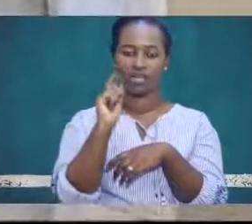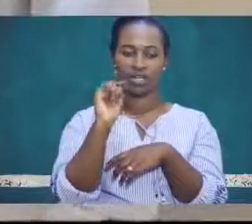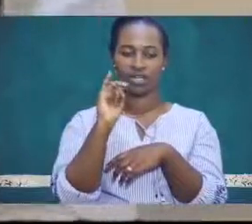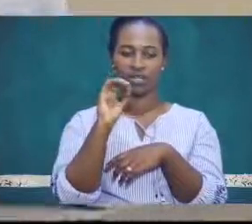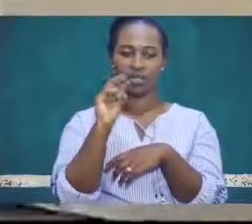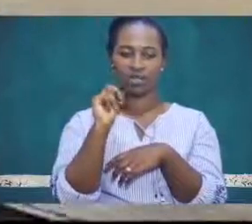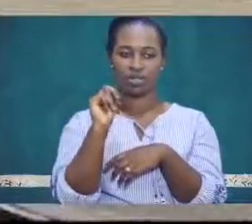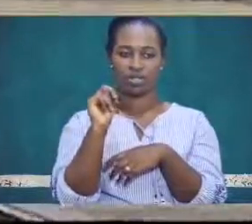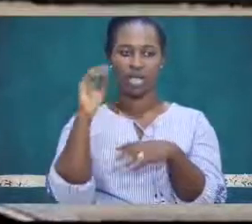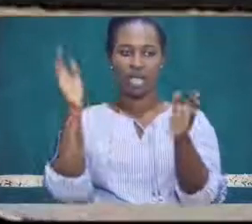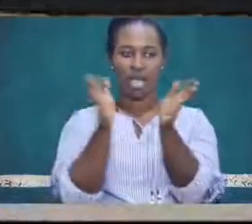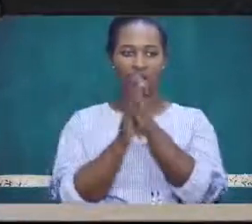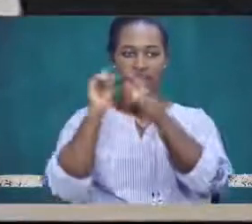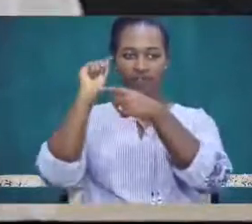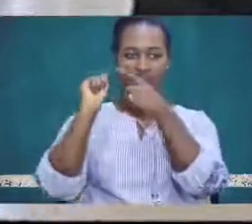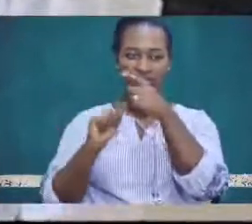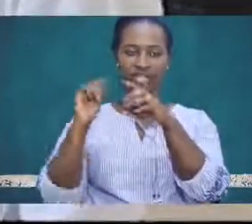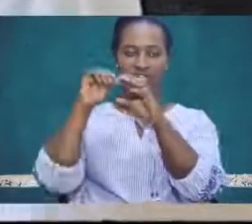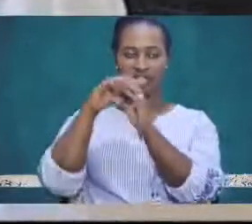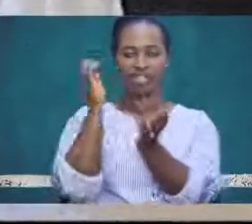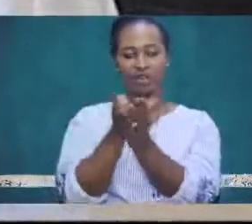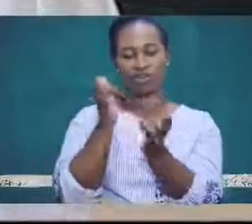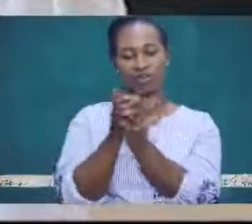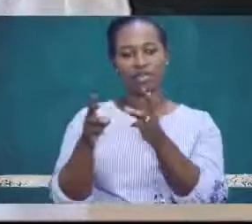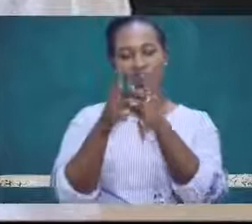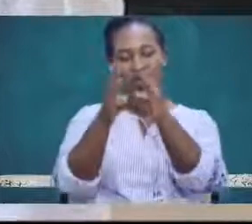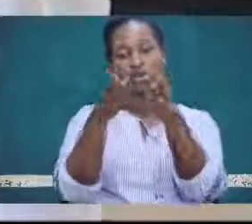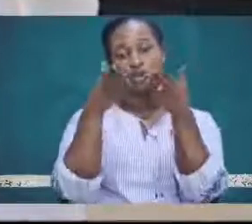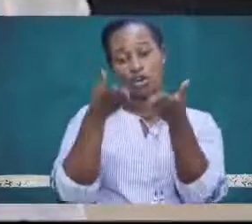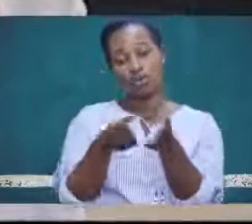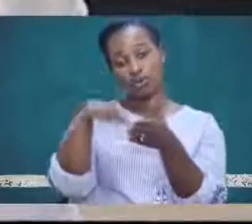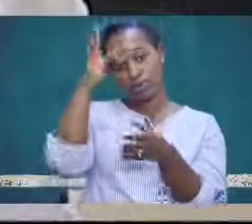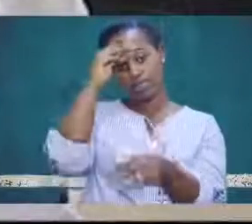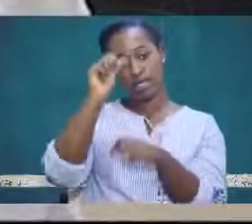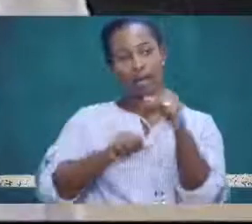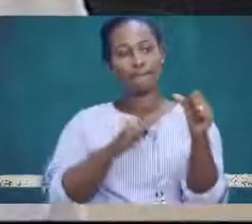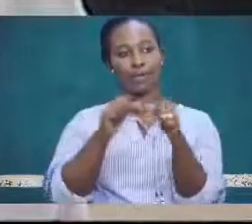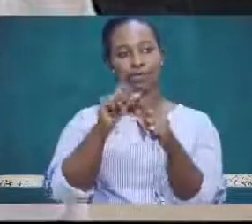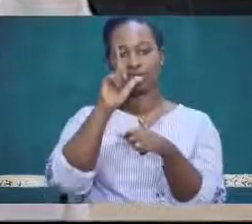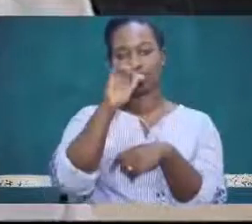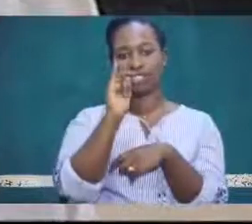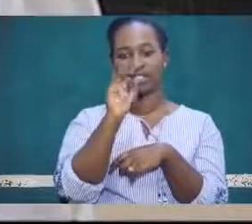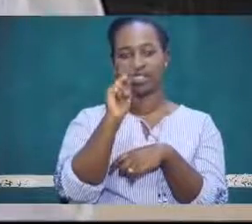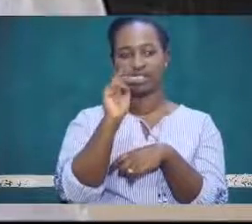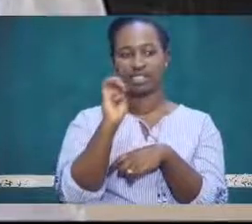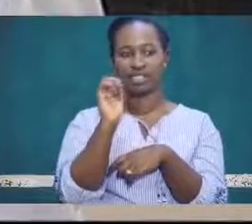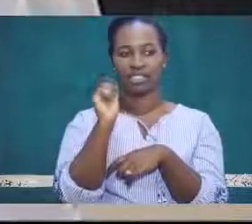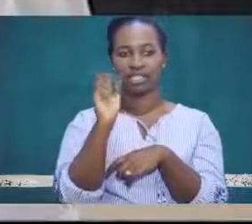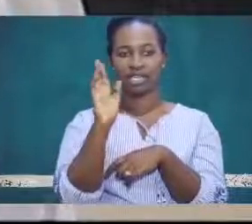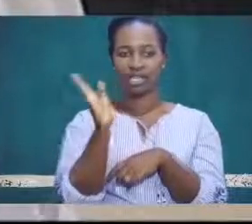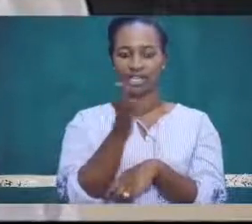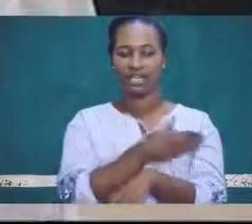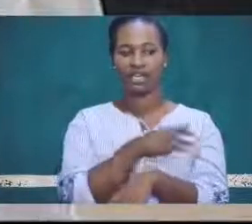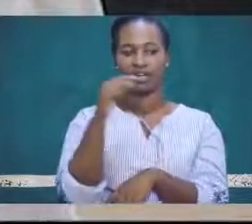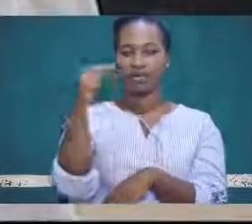Economic Models. Then our lesson today will be about the linear graphs. Then